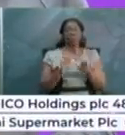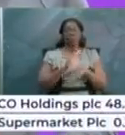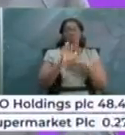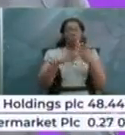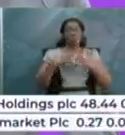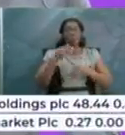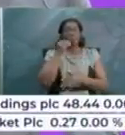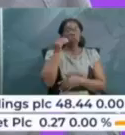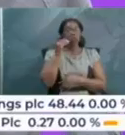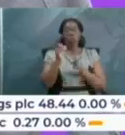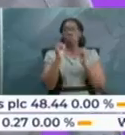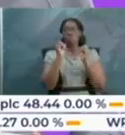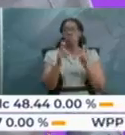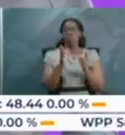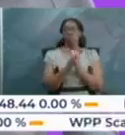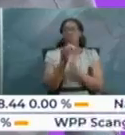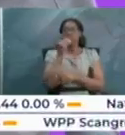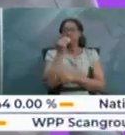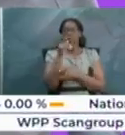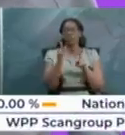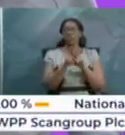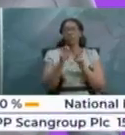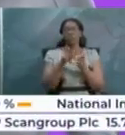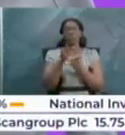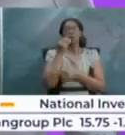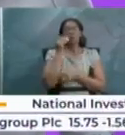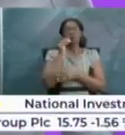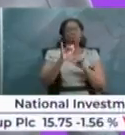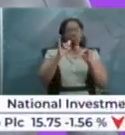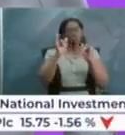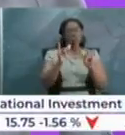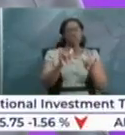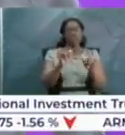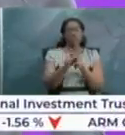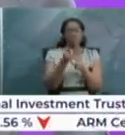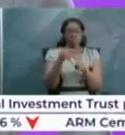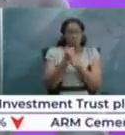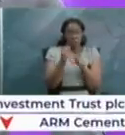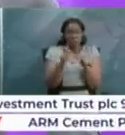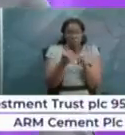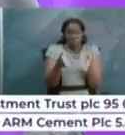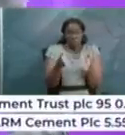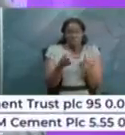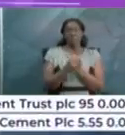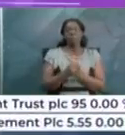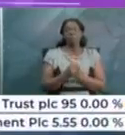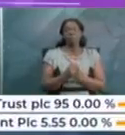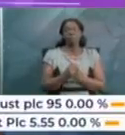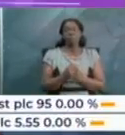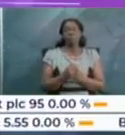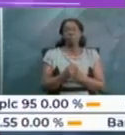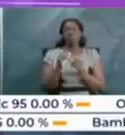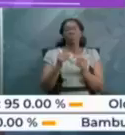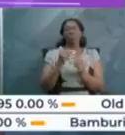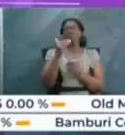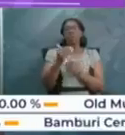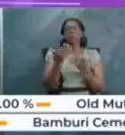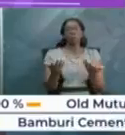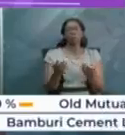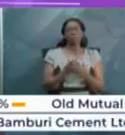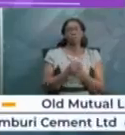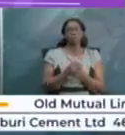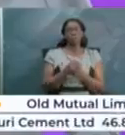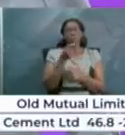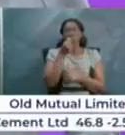at home is okay with the food, and you can shop from your home, and that's what we're doing here on SOKO. Great. Now, what do we have next on the list? The Bounty